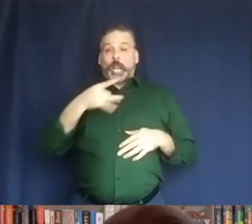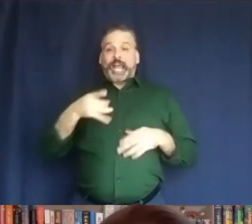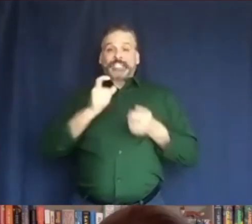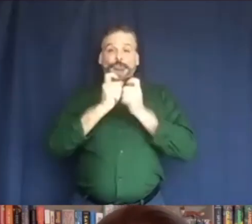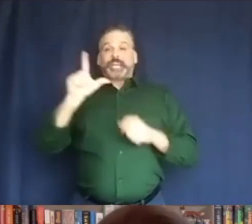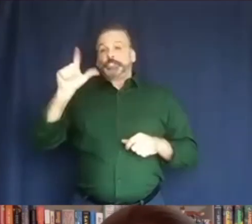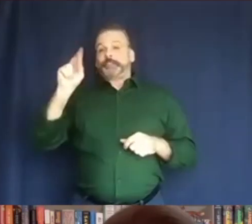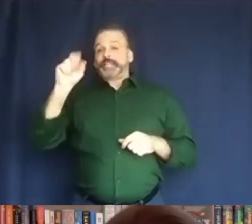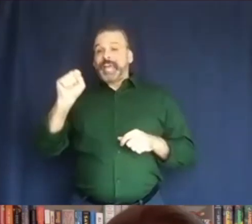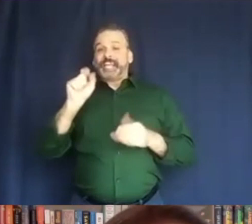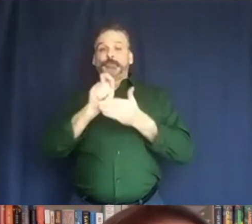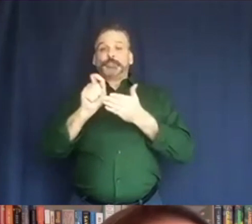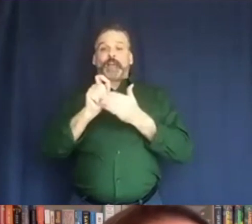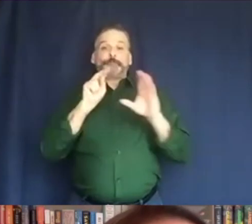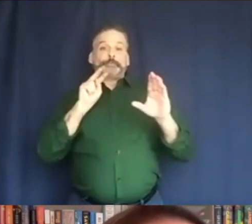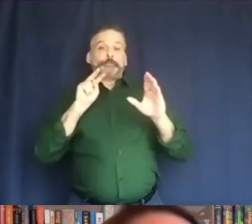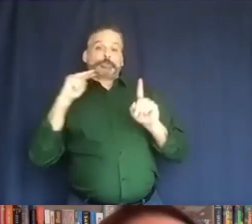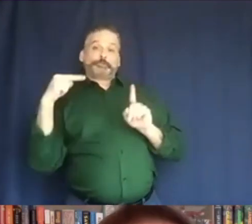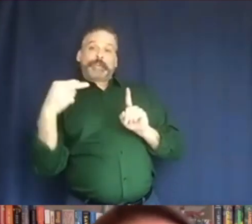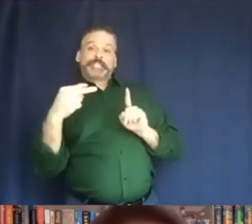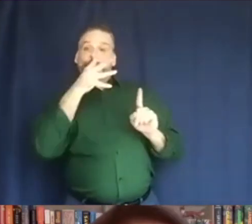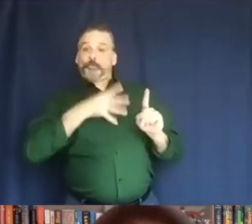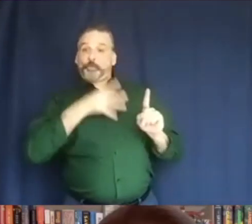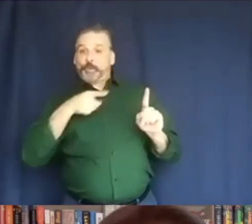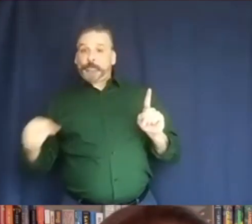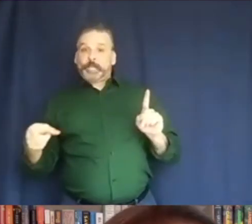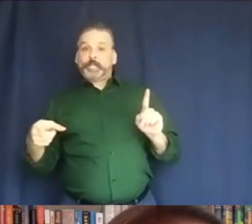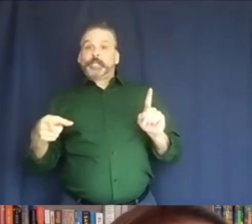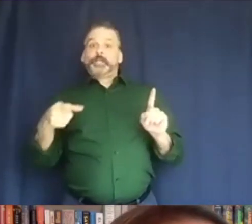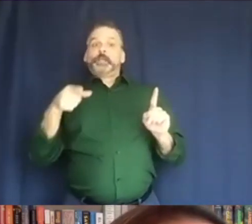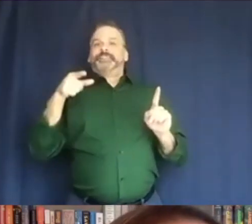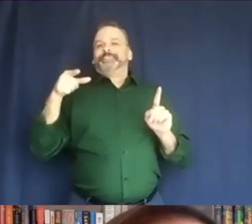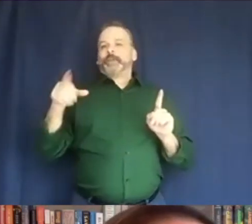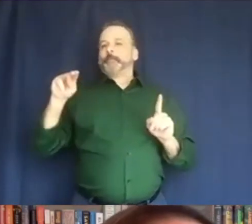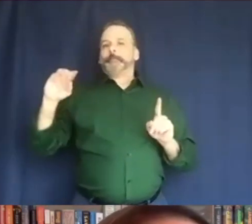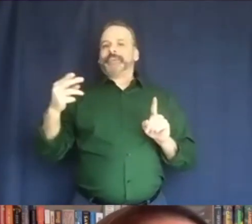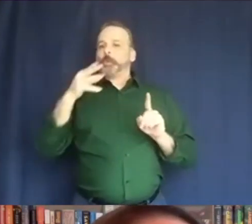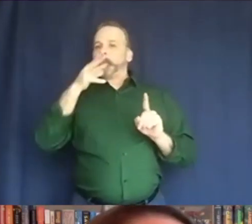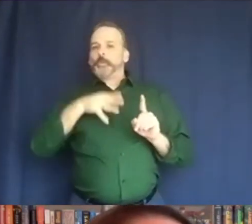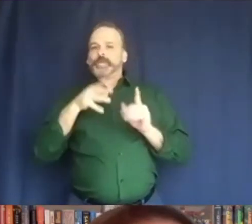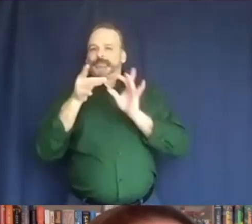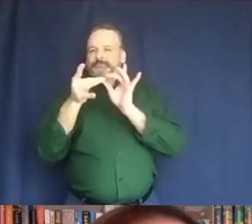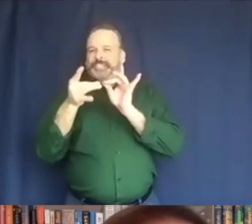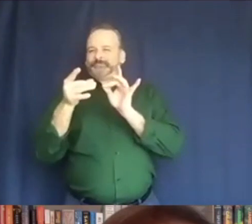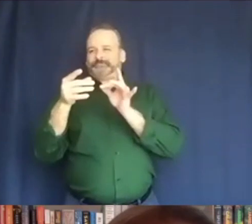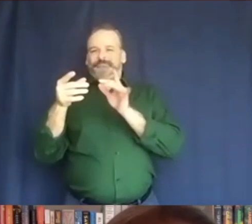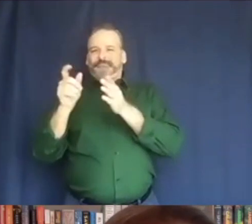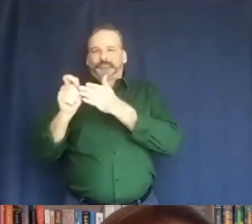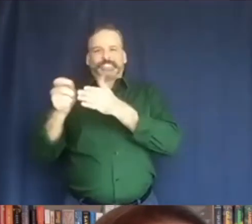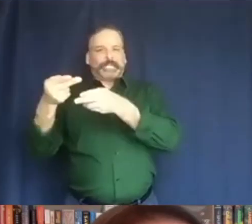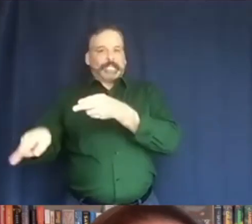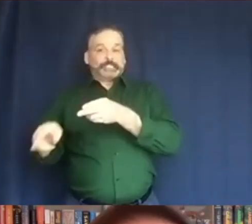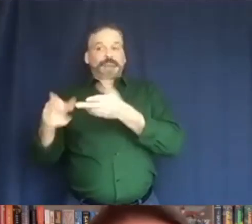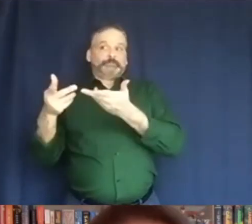from the perspective of women and who are mentioned maybe more briefly in this. And you said, all of the female